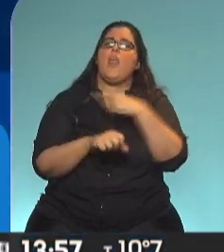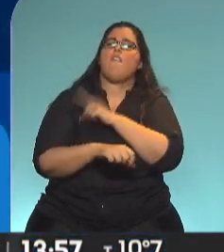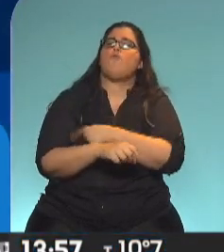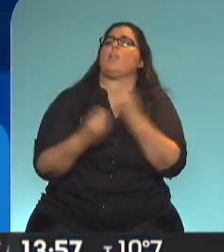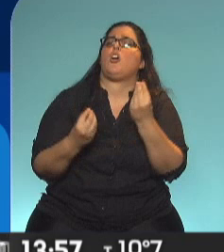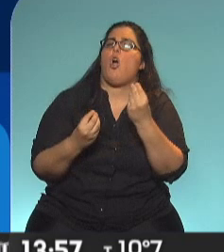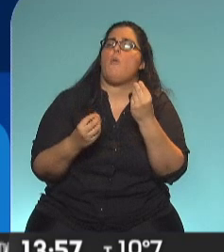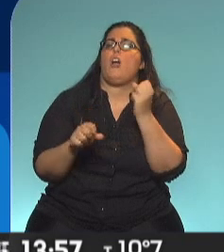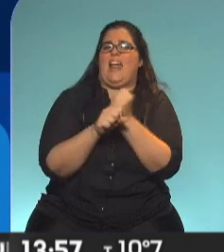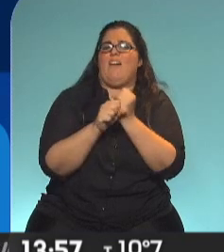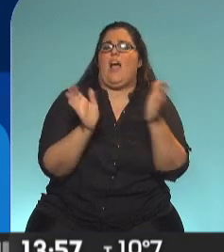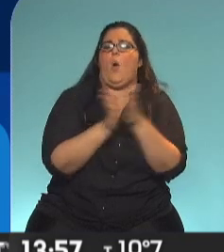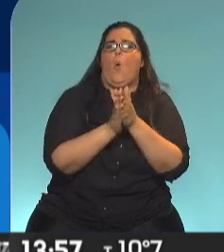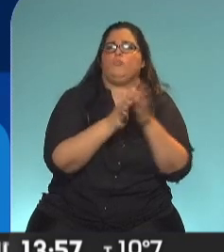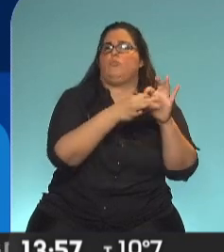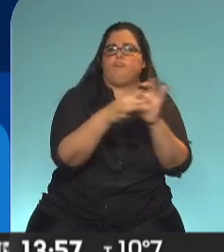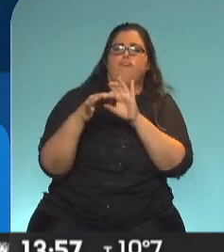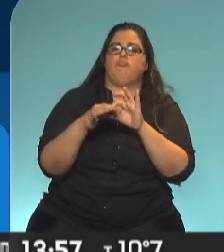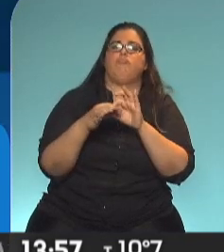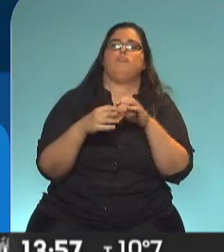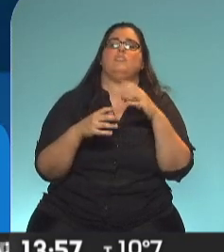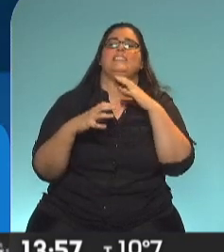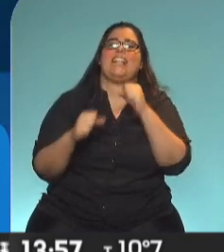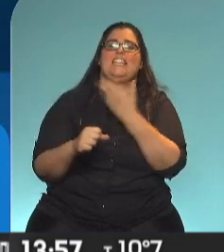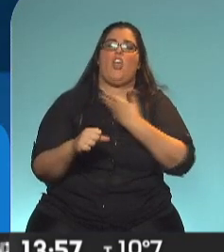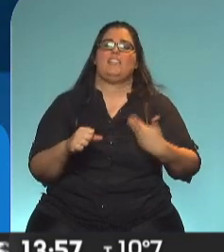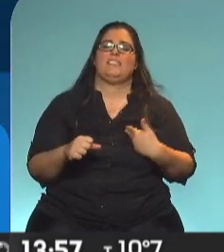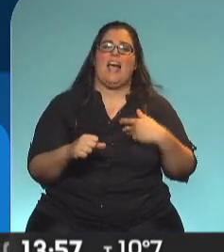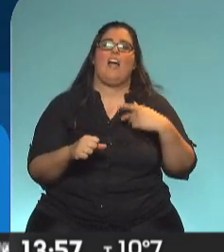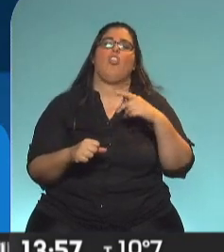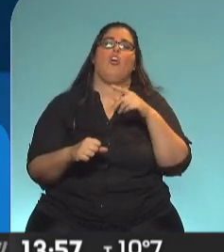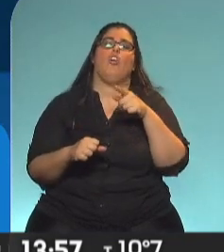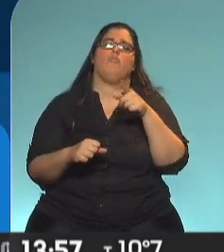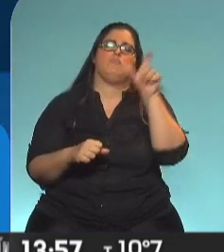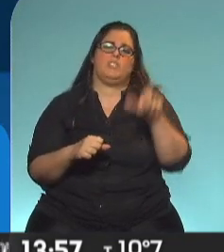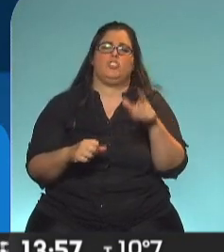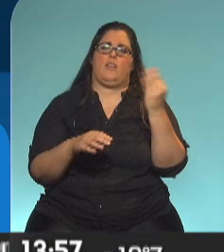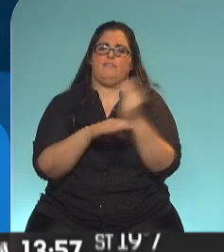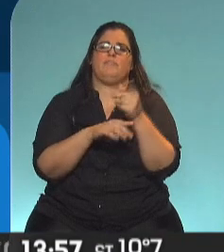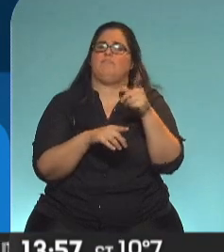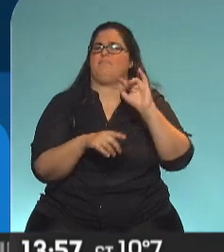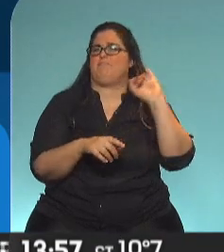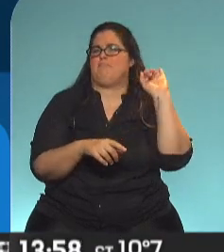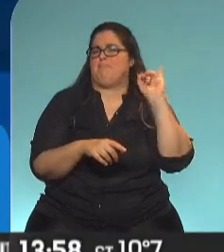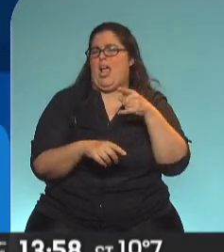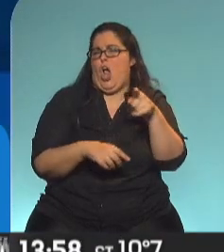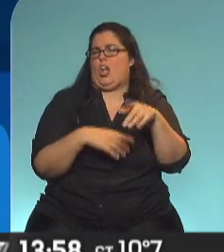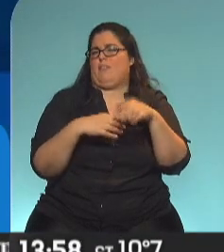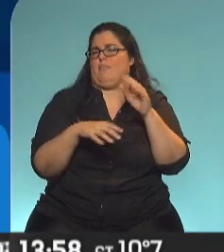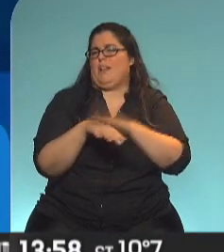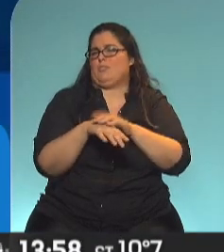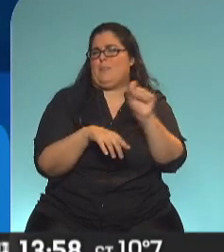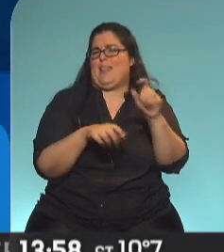secretary of state, I nominate Tony Blinken. He's one of the better prepared for this job. No one's better prepared in my view.